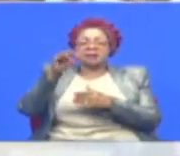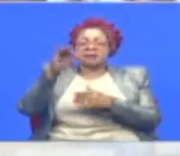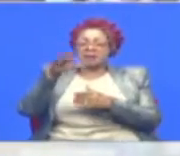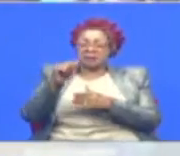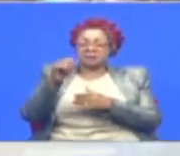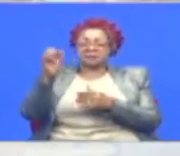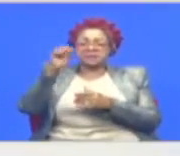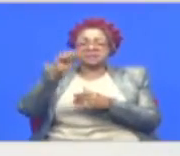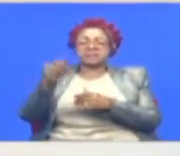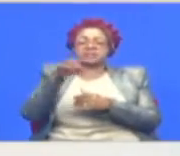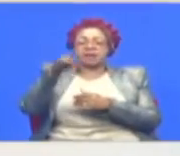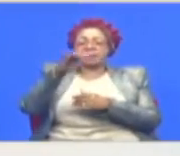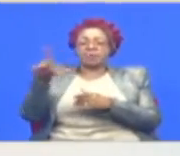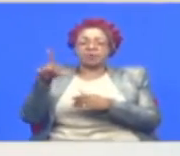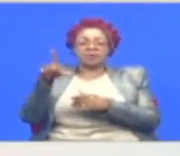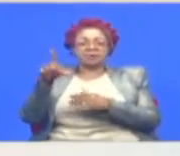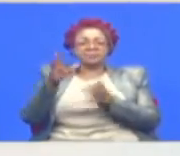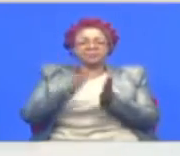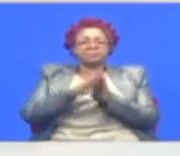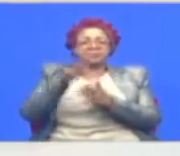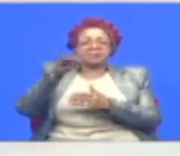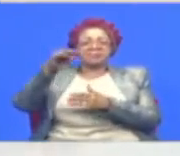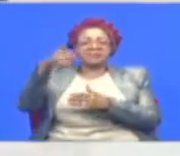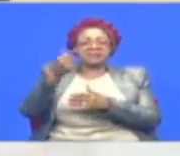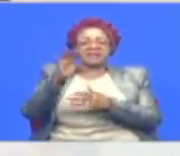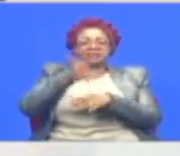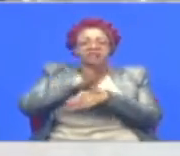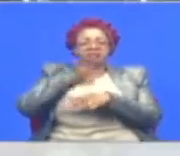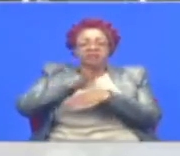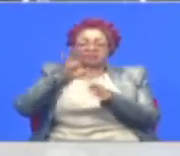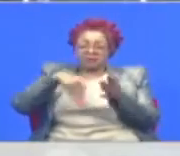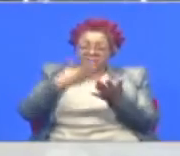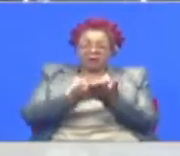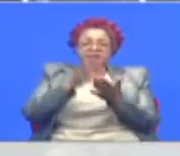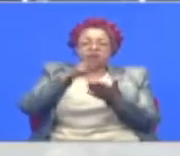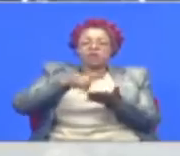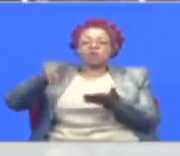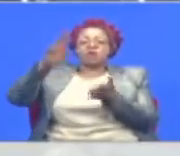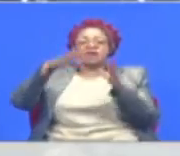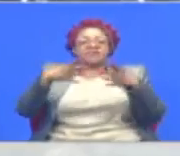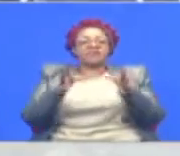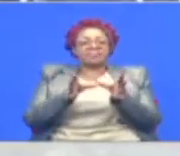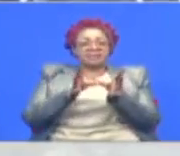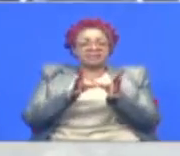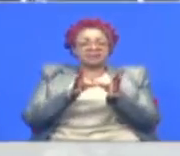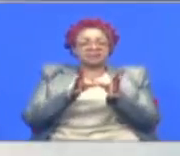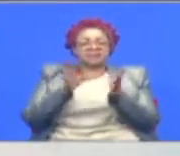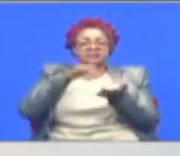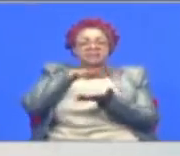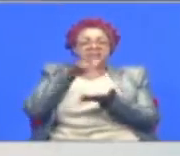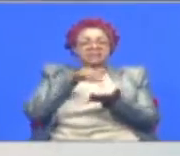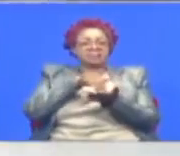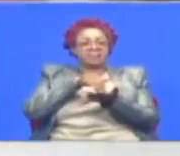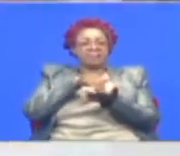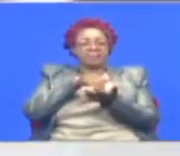and Peter Church, and finally arrived at the Holy Family Basilica in the city center.